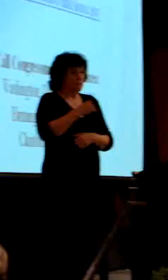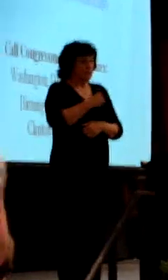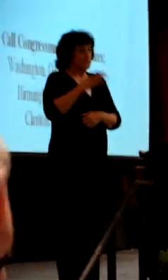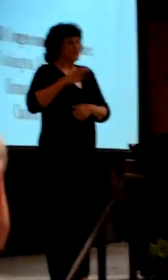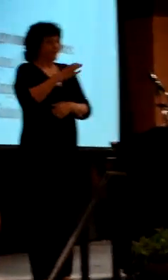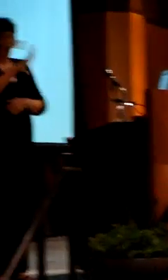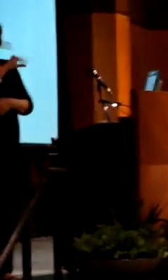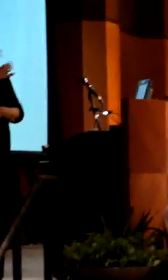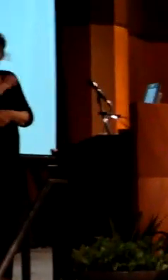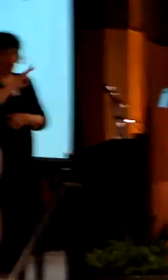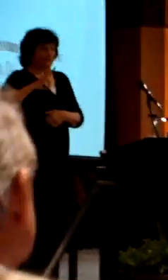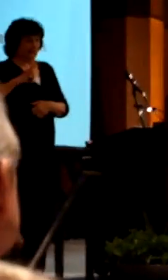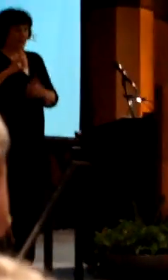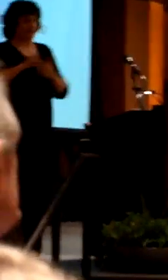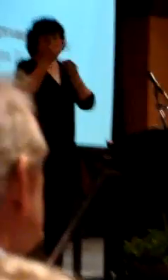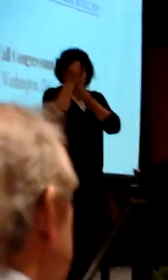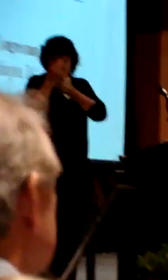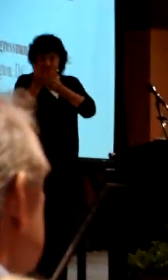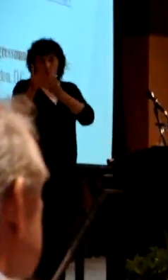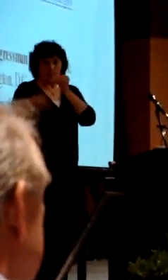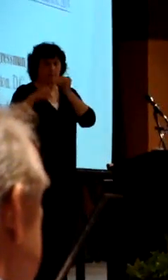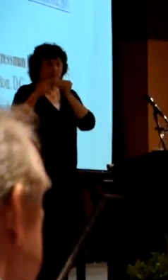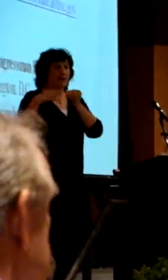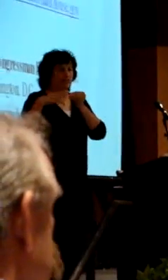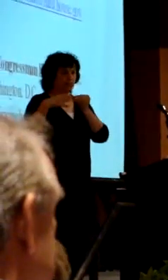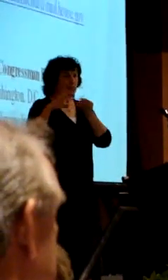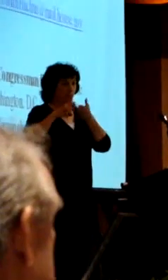staff to inform them on the problem.